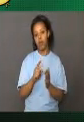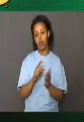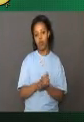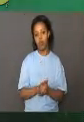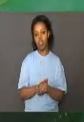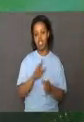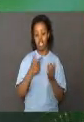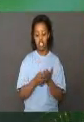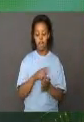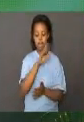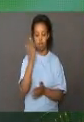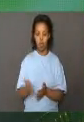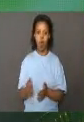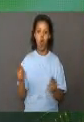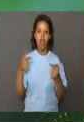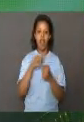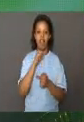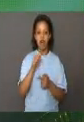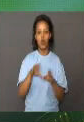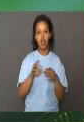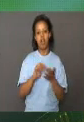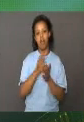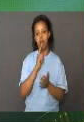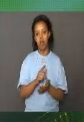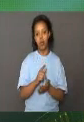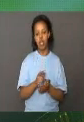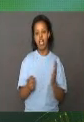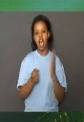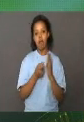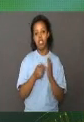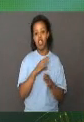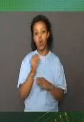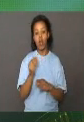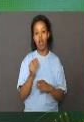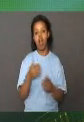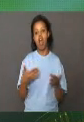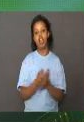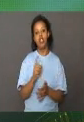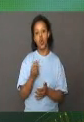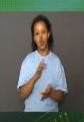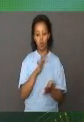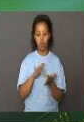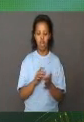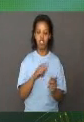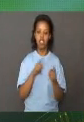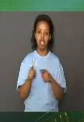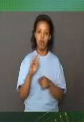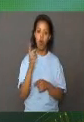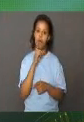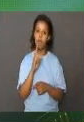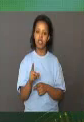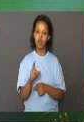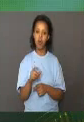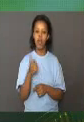together. The fifth and newest type of antiretroviral drugs is